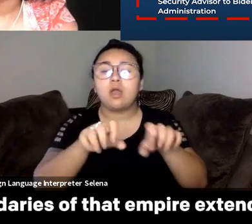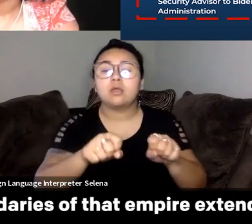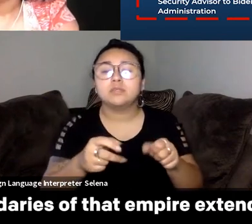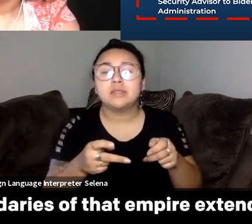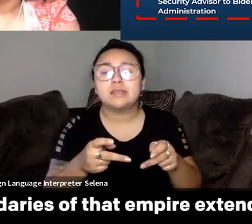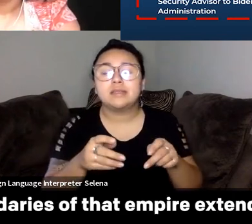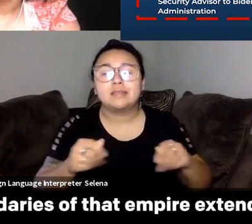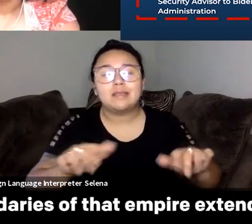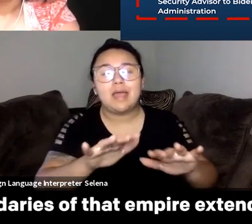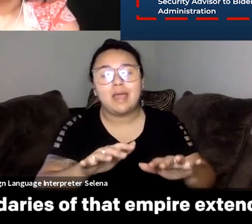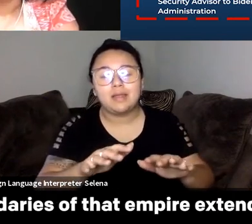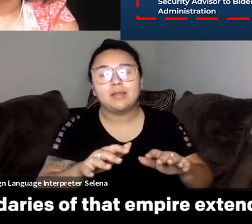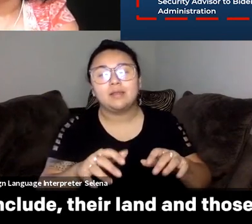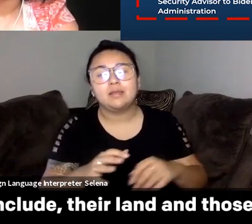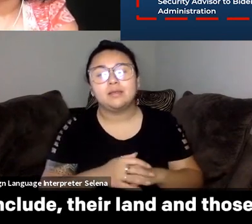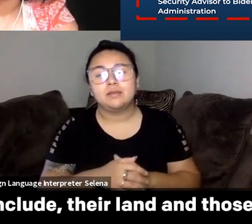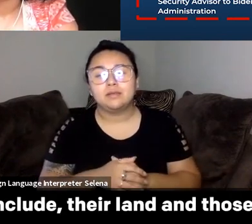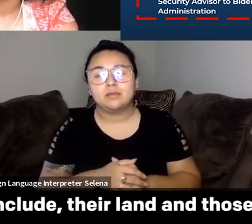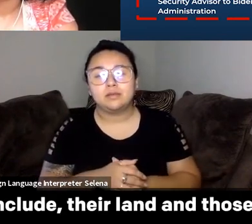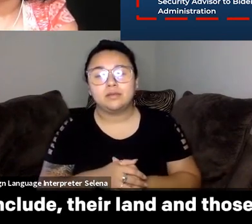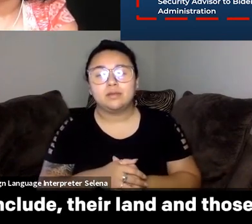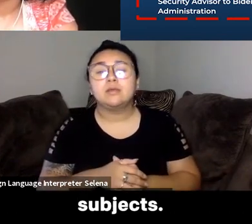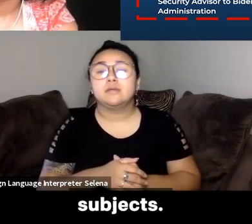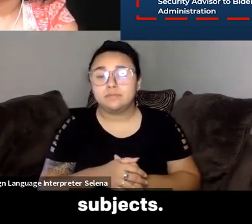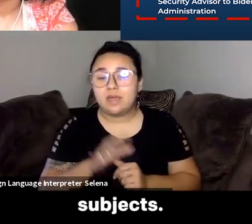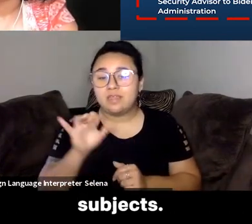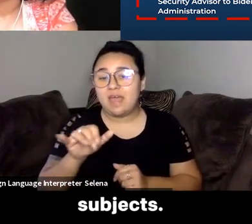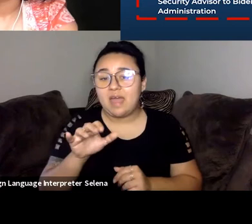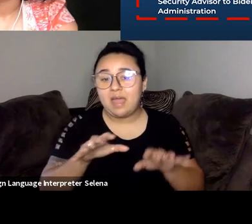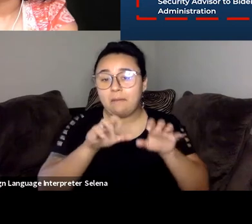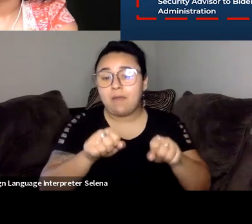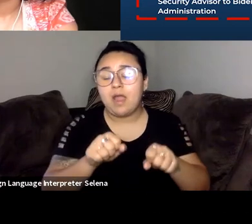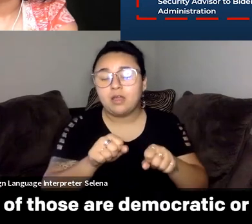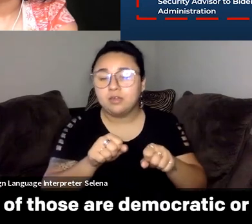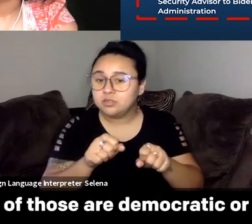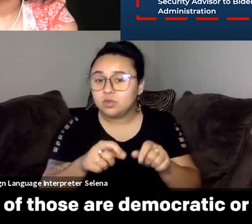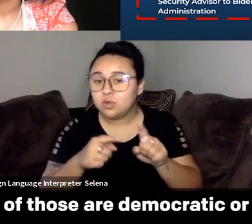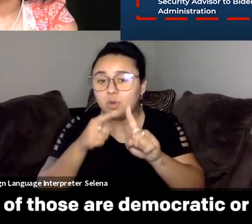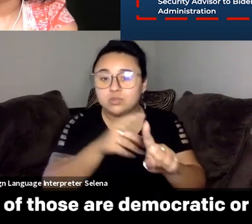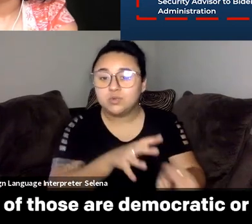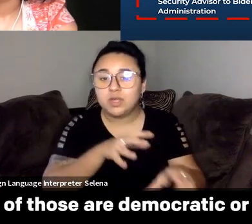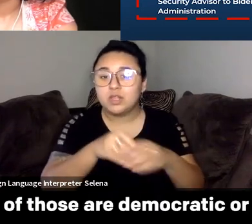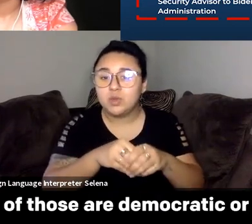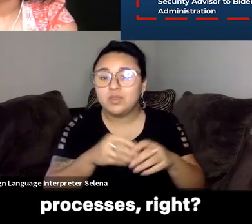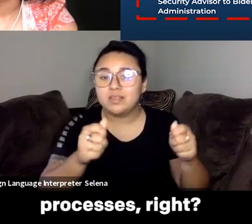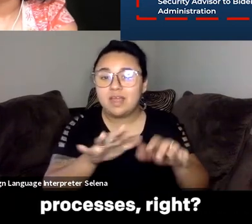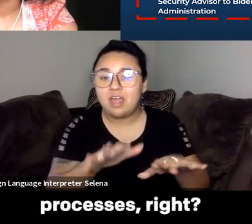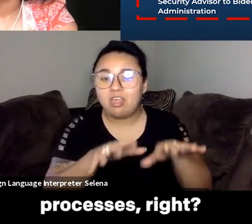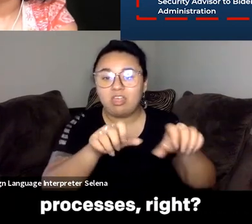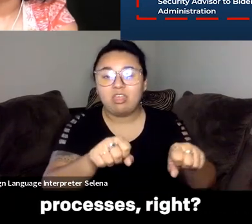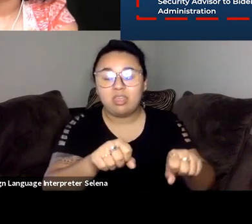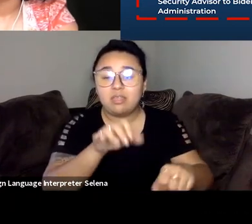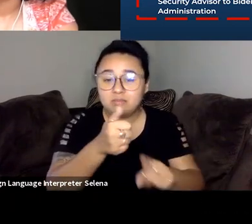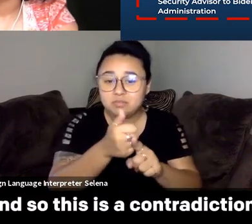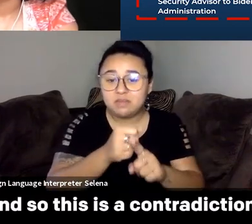that the boundaries of that empire extend to include their land and those subjects. None of those are democratic or free